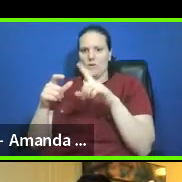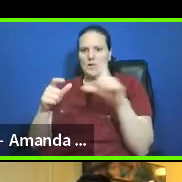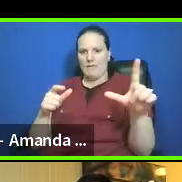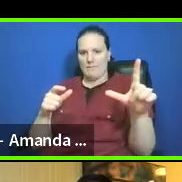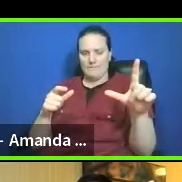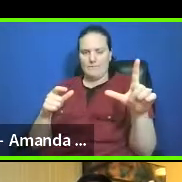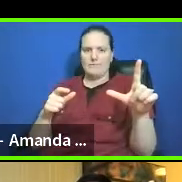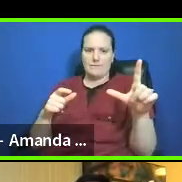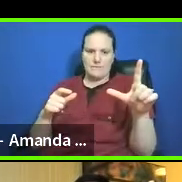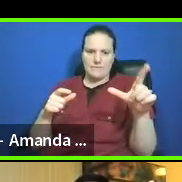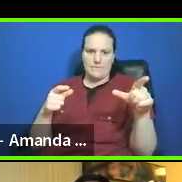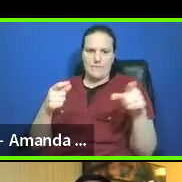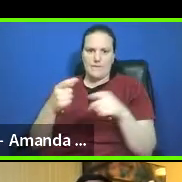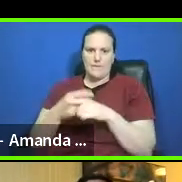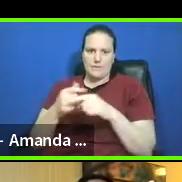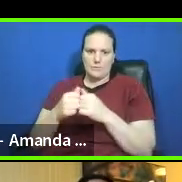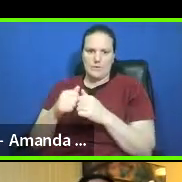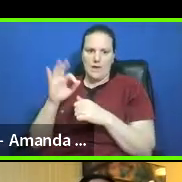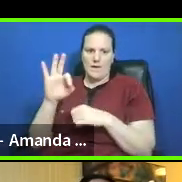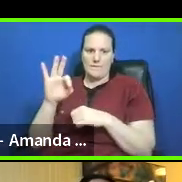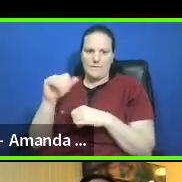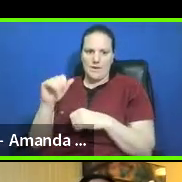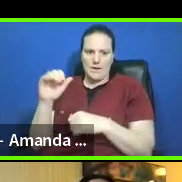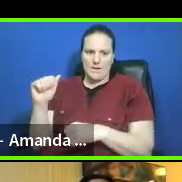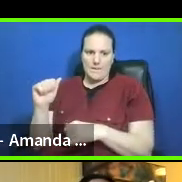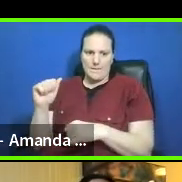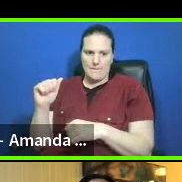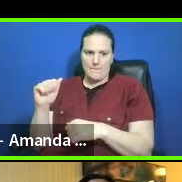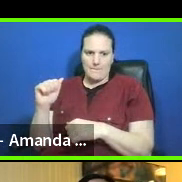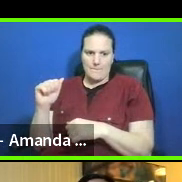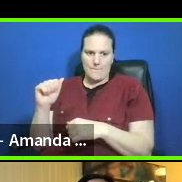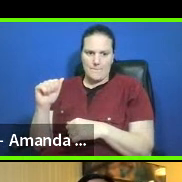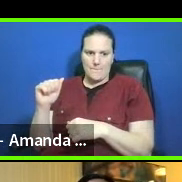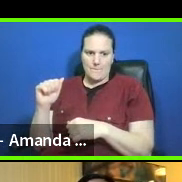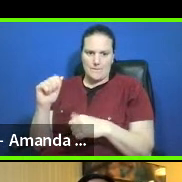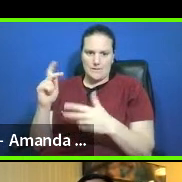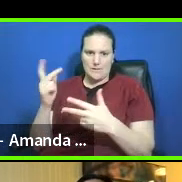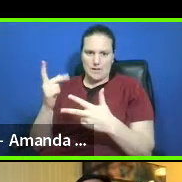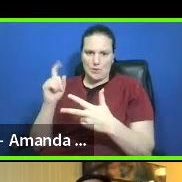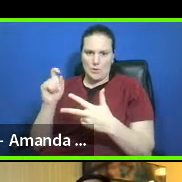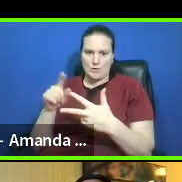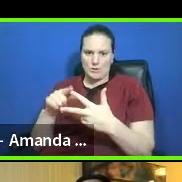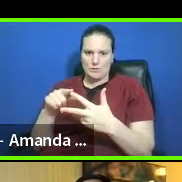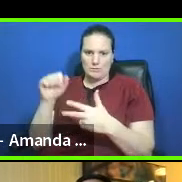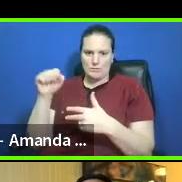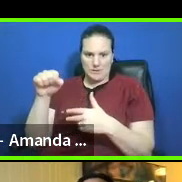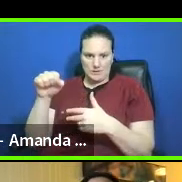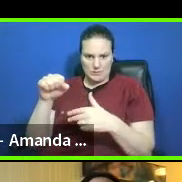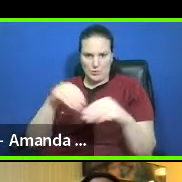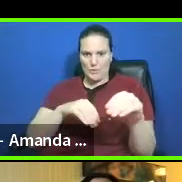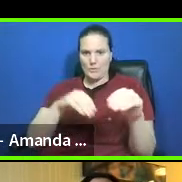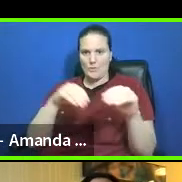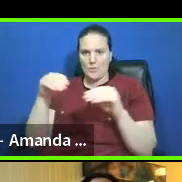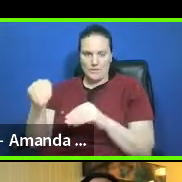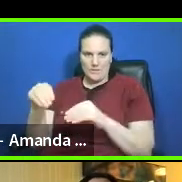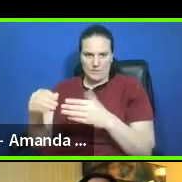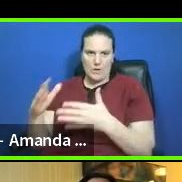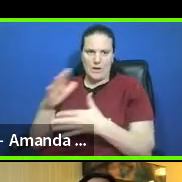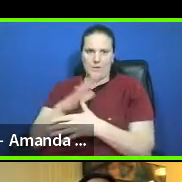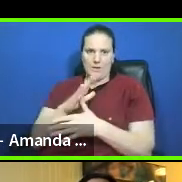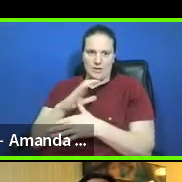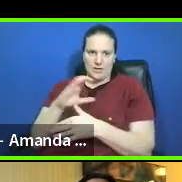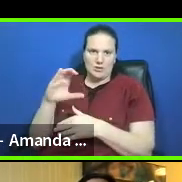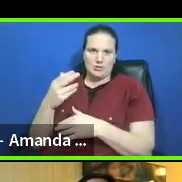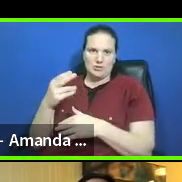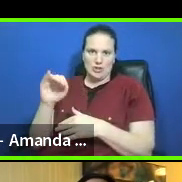the conflicts with FAA airspace. And it's tied to your second question. Yes, indeed, we're moving the primary channel